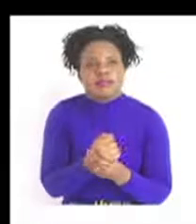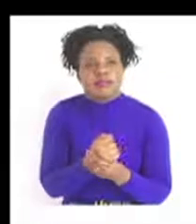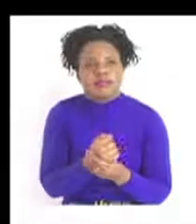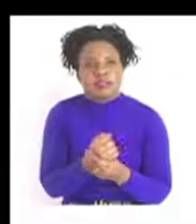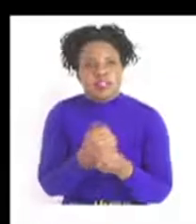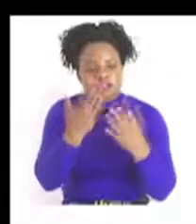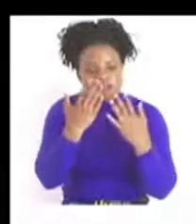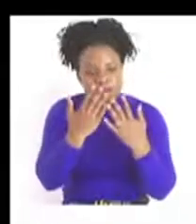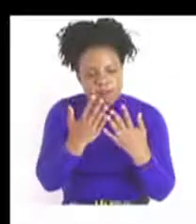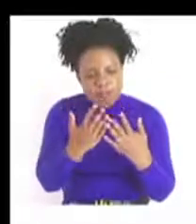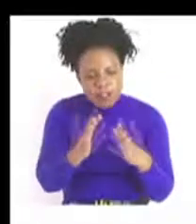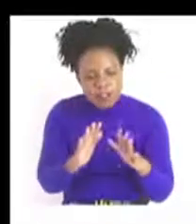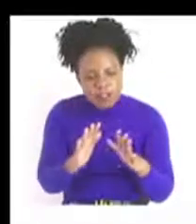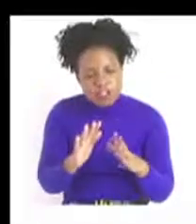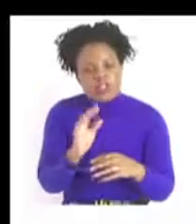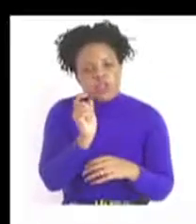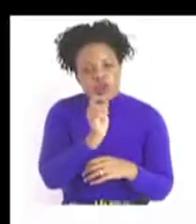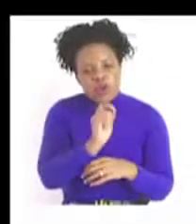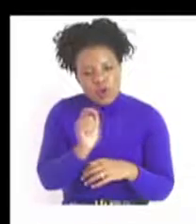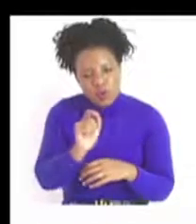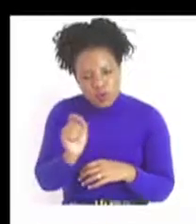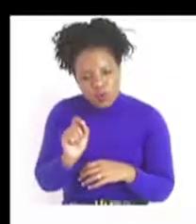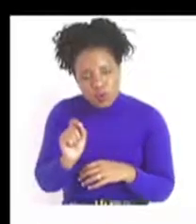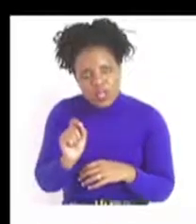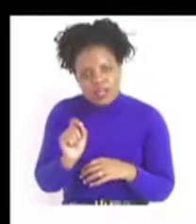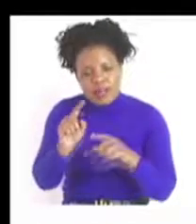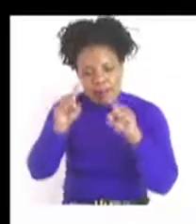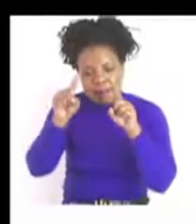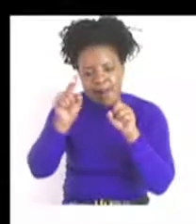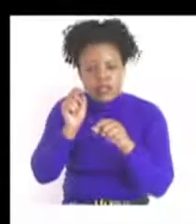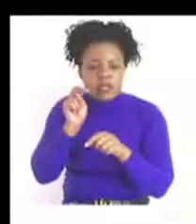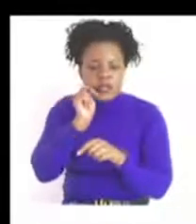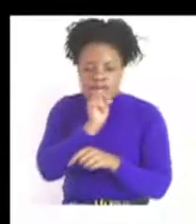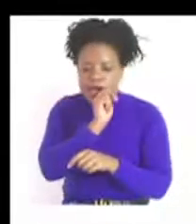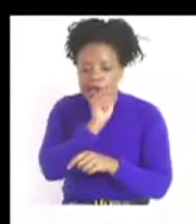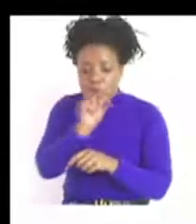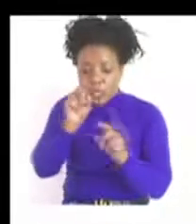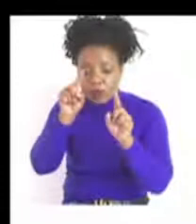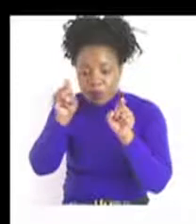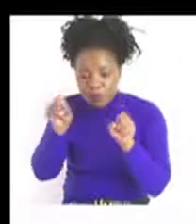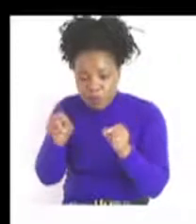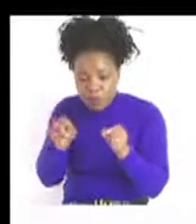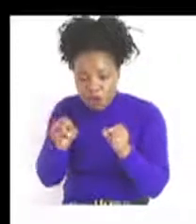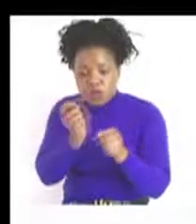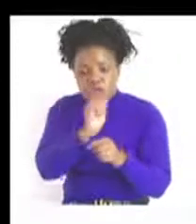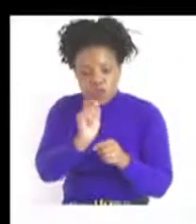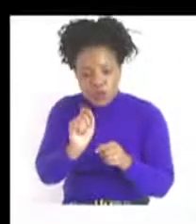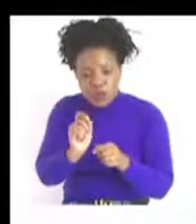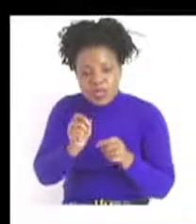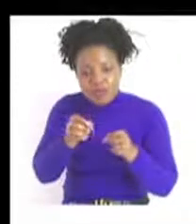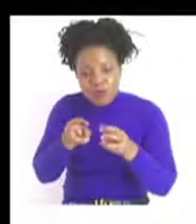Complete the paragraph and change the nouns in brackets to the plural form.